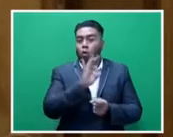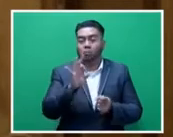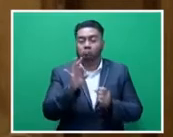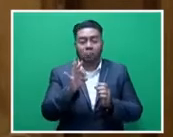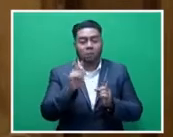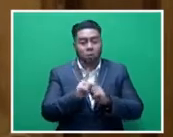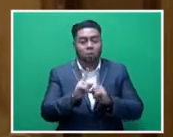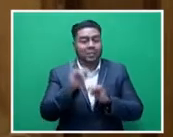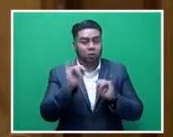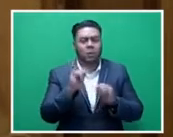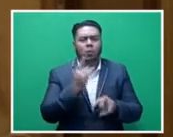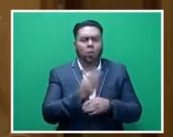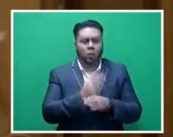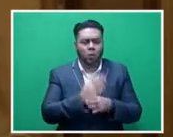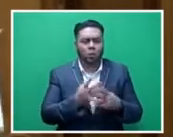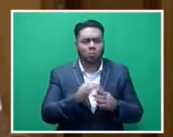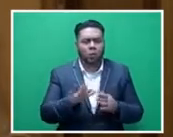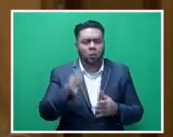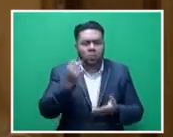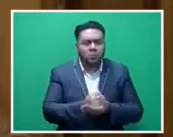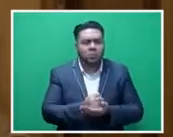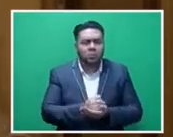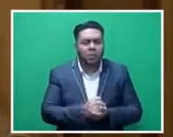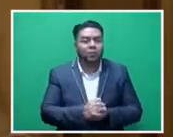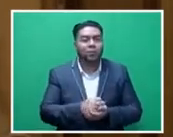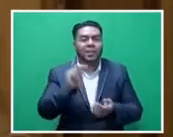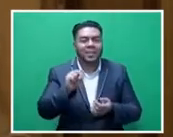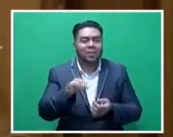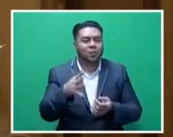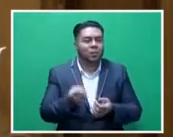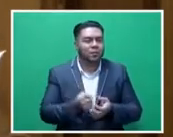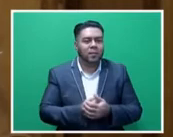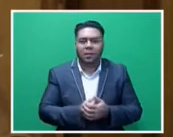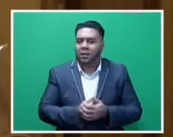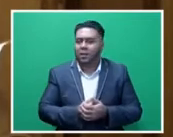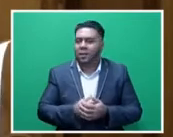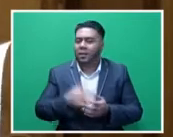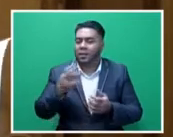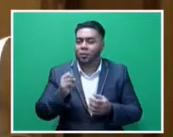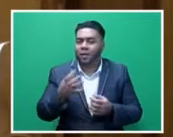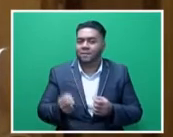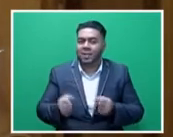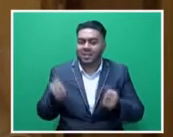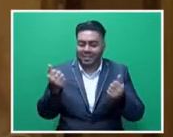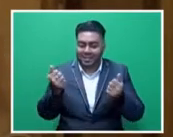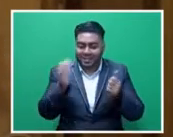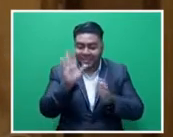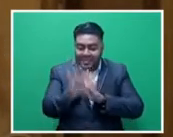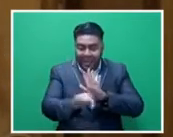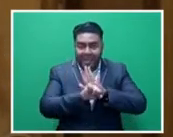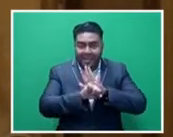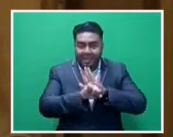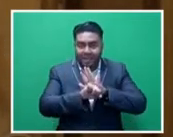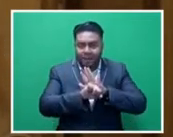issues, but we can work with that to ensure that if we need to put the sign, well, there has to be a sign. If it's not there, well, we need to put it there.